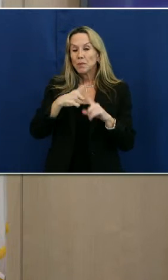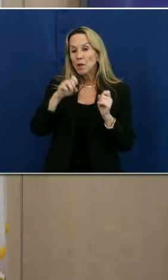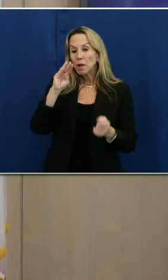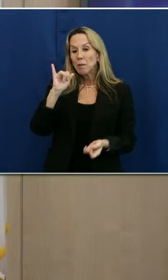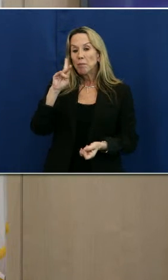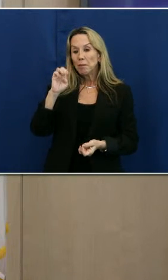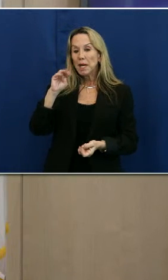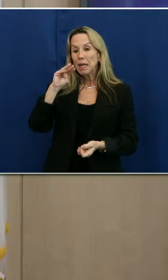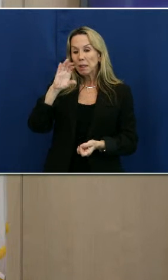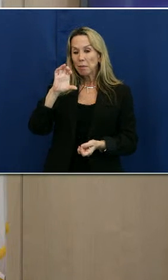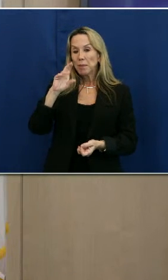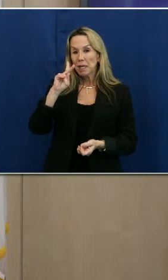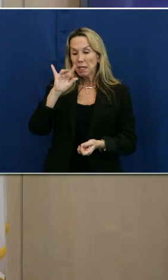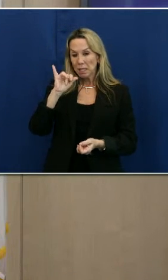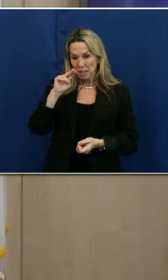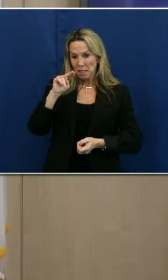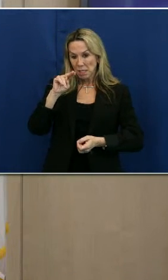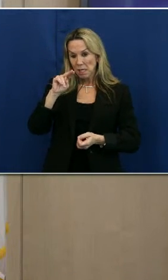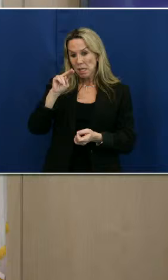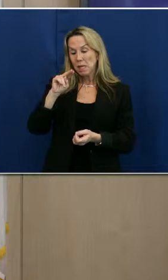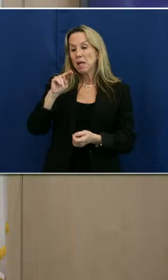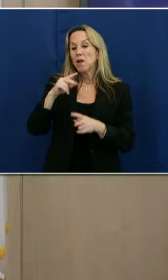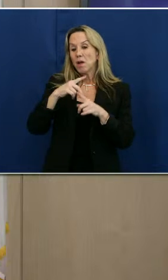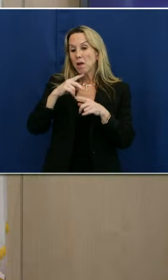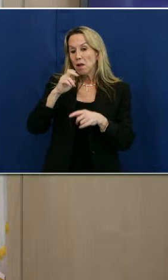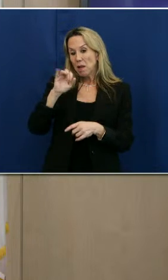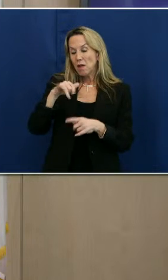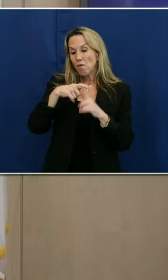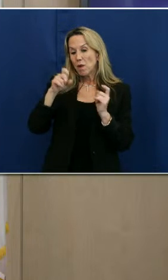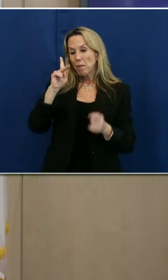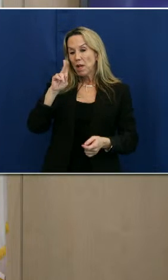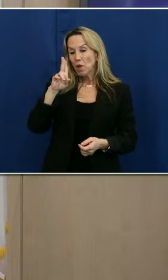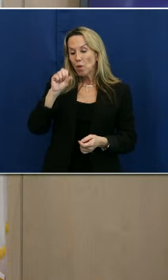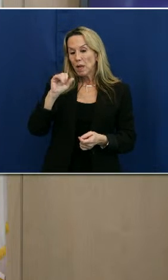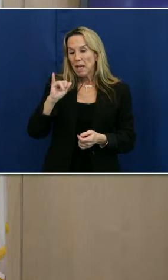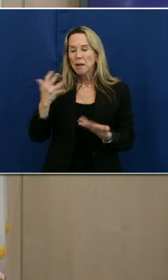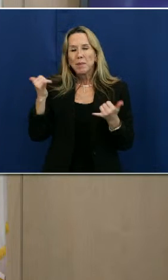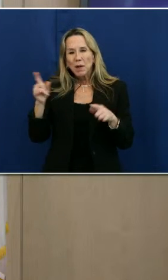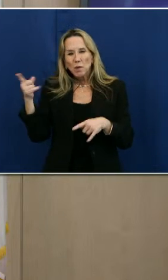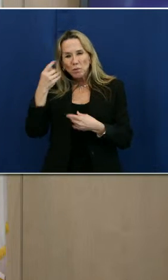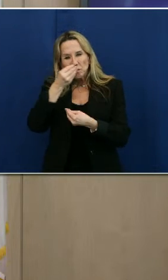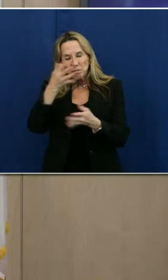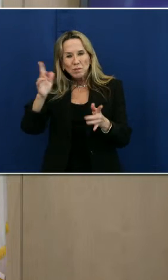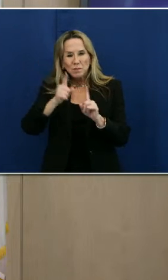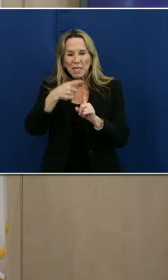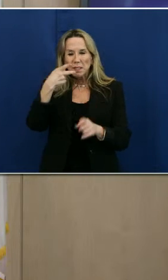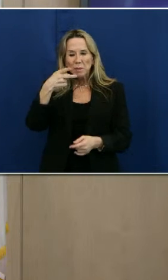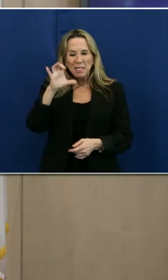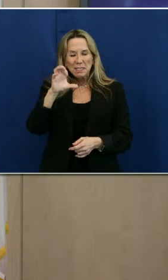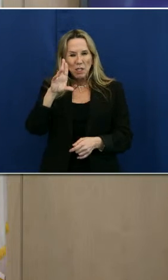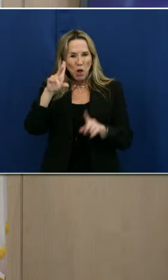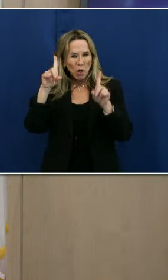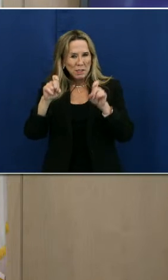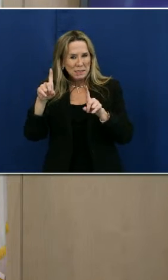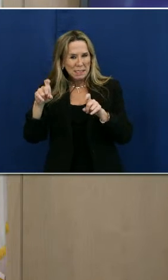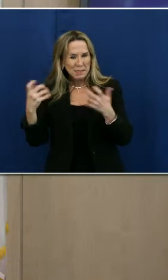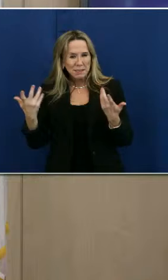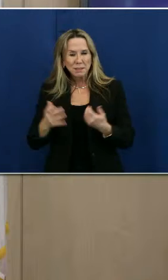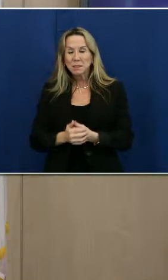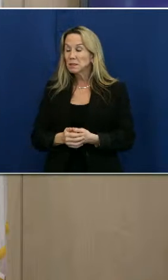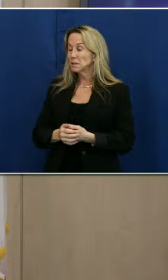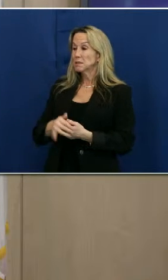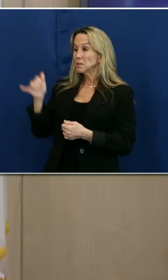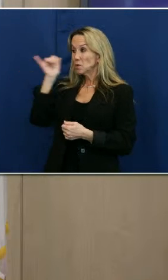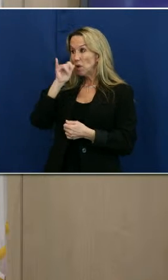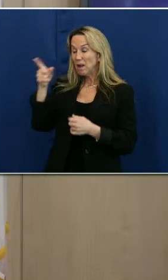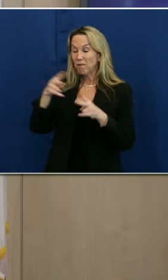McKinnon with KUSI. Can you tell us what the cycle threshold is for the PCR tests administered by the county? Wow, that's a